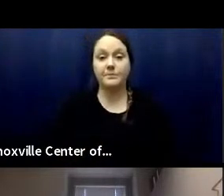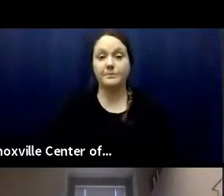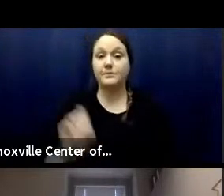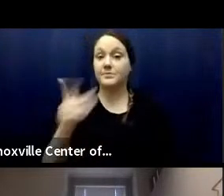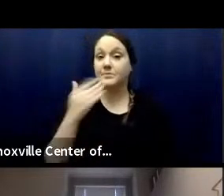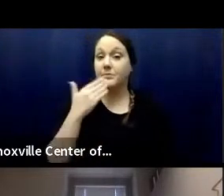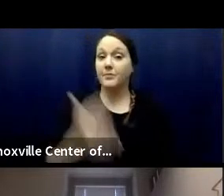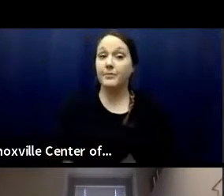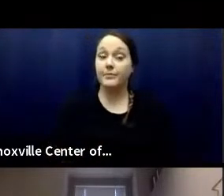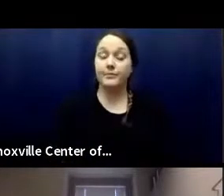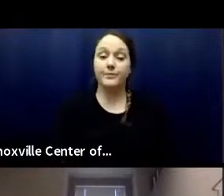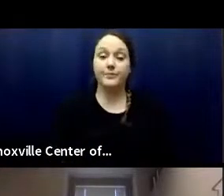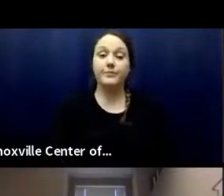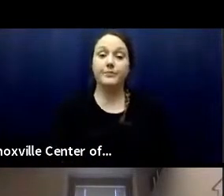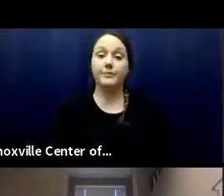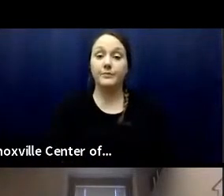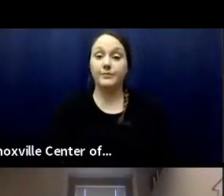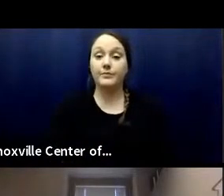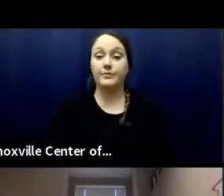Thank you.